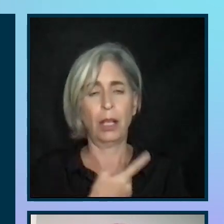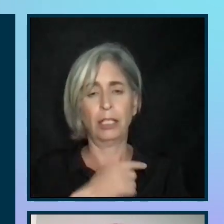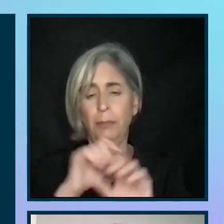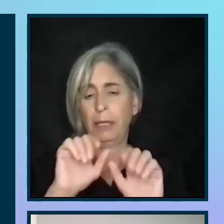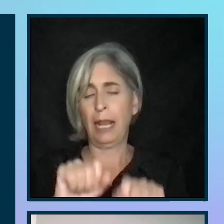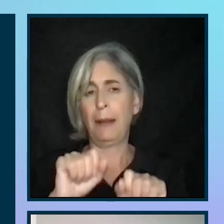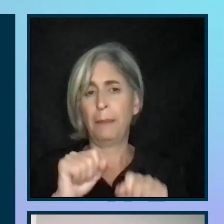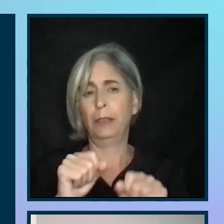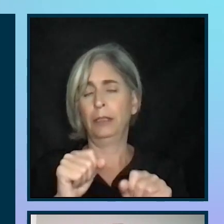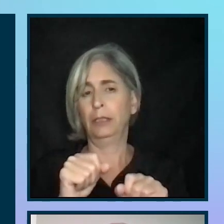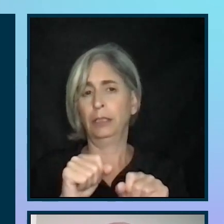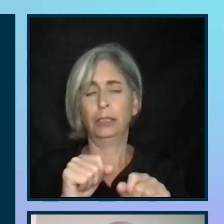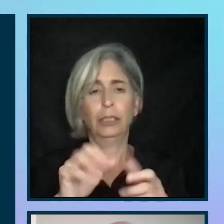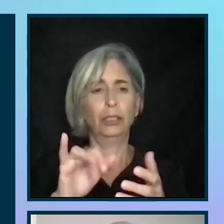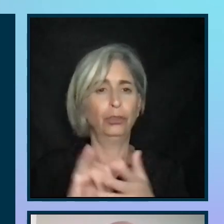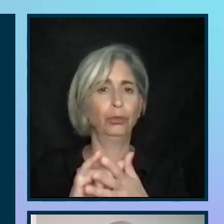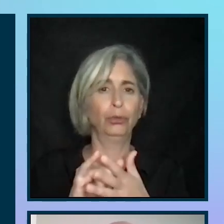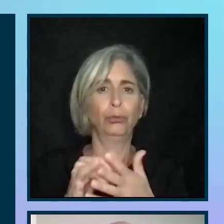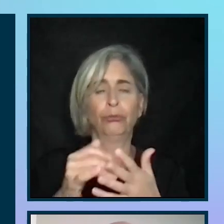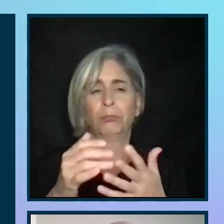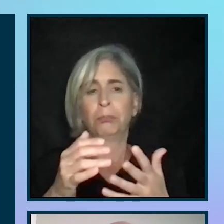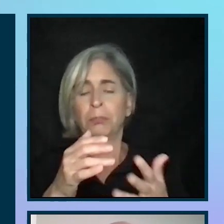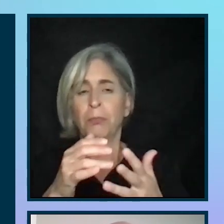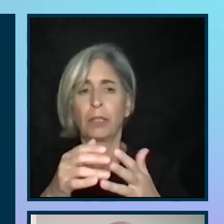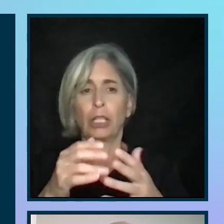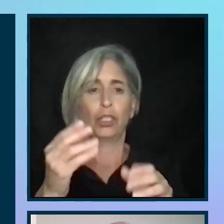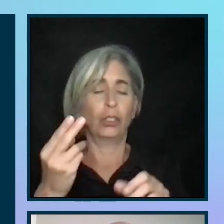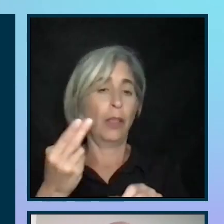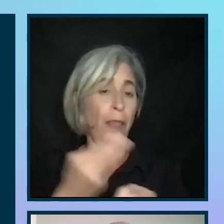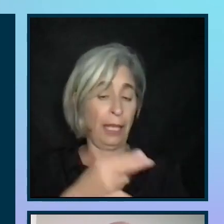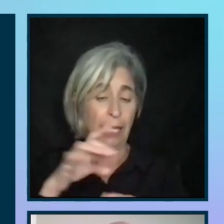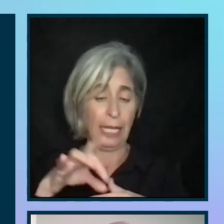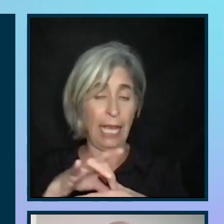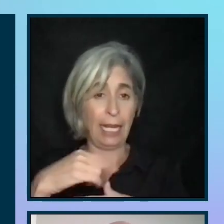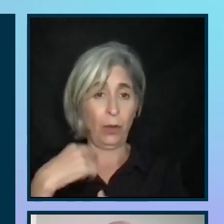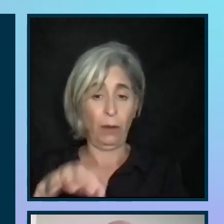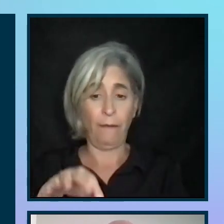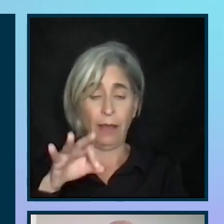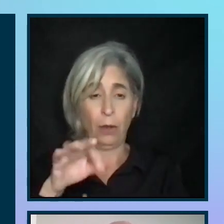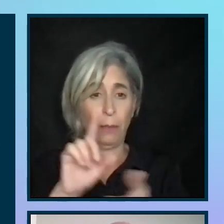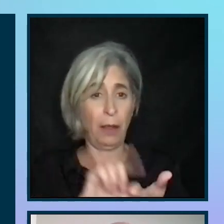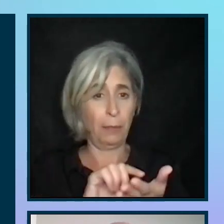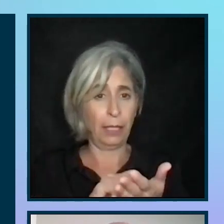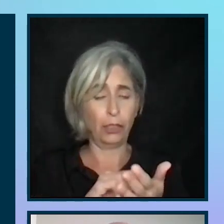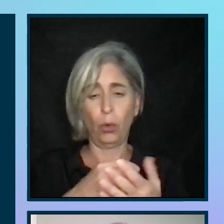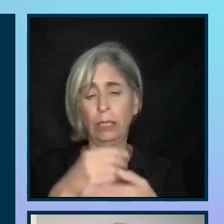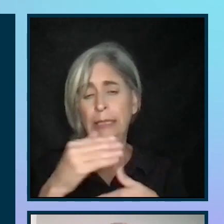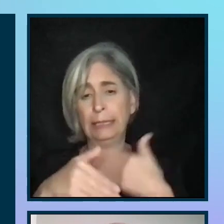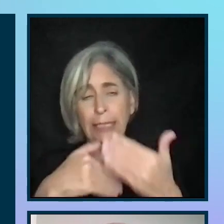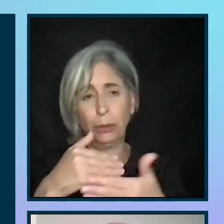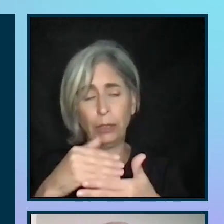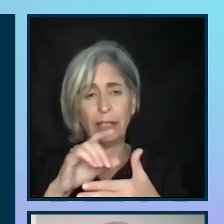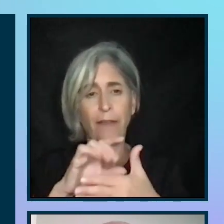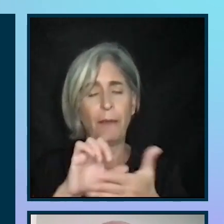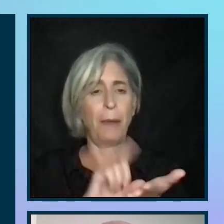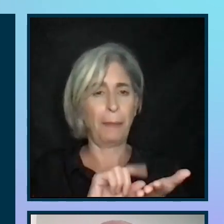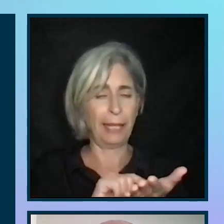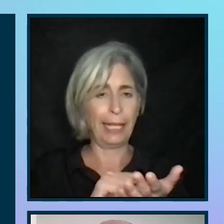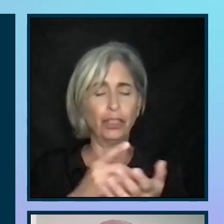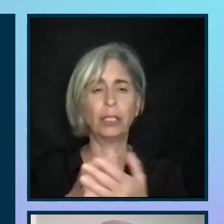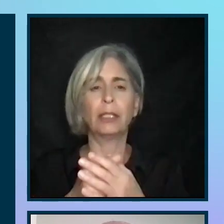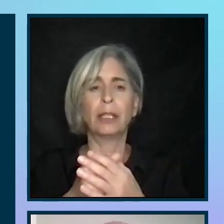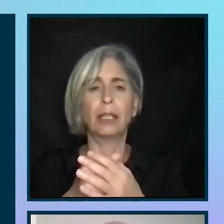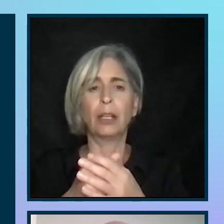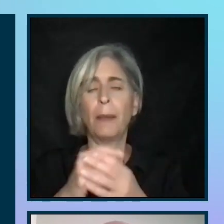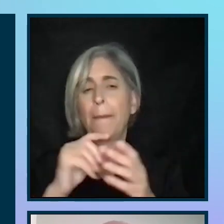to disaggregate the content that is found within a publication or a series of publications, meaning that we